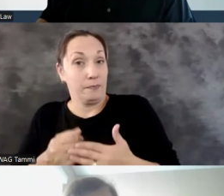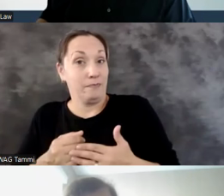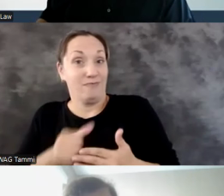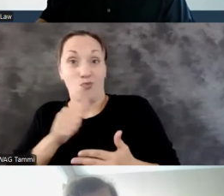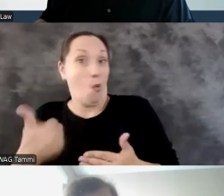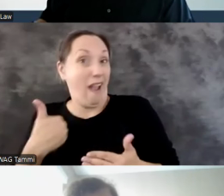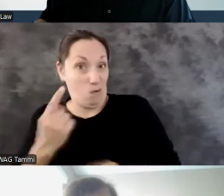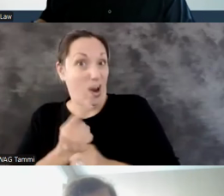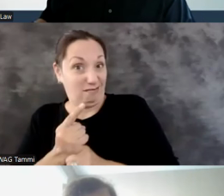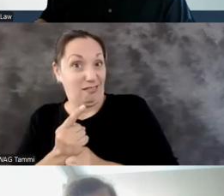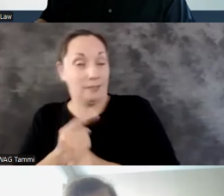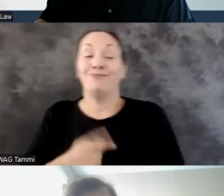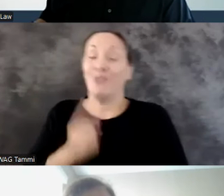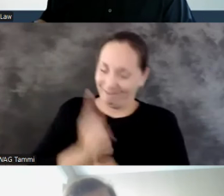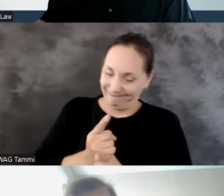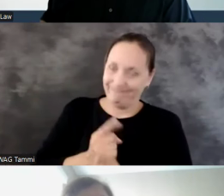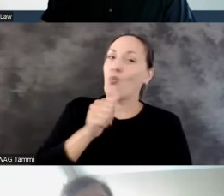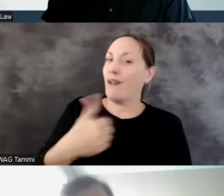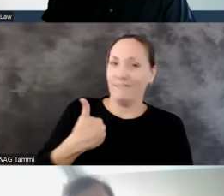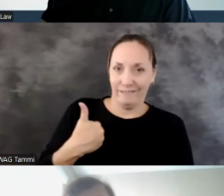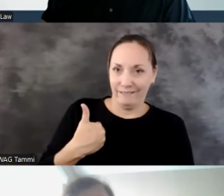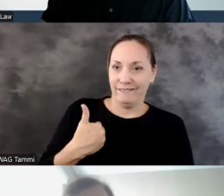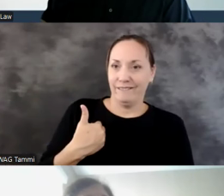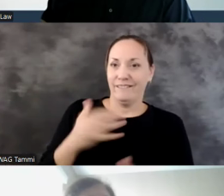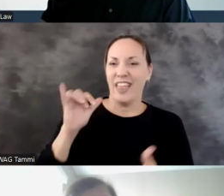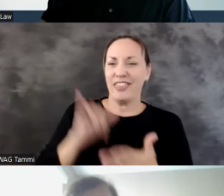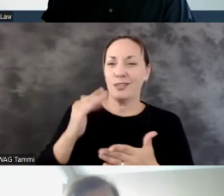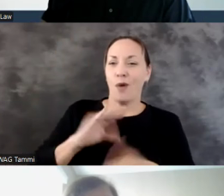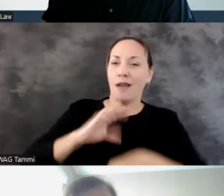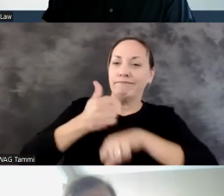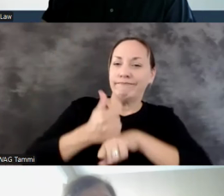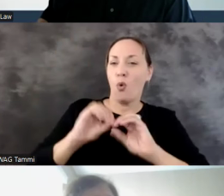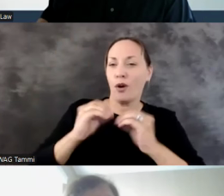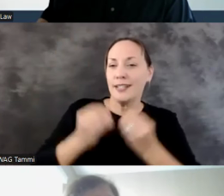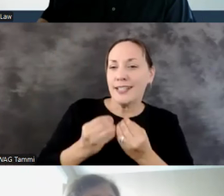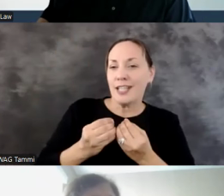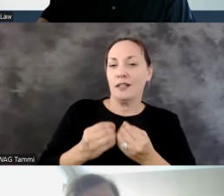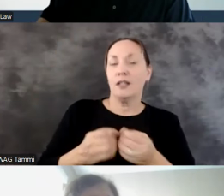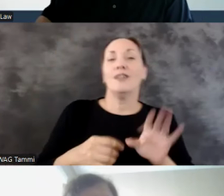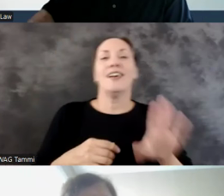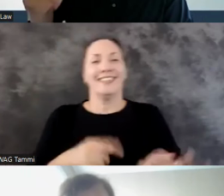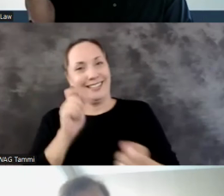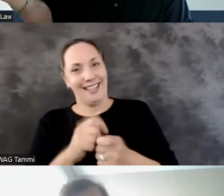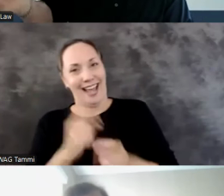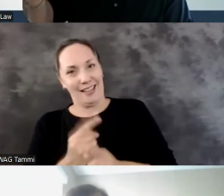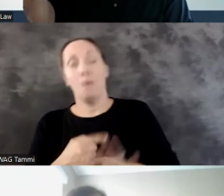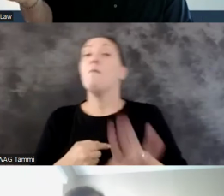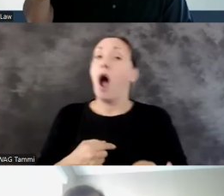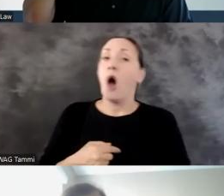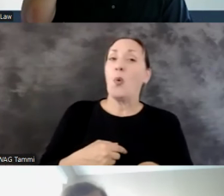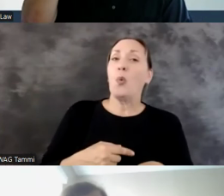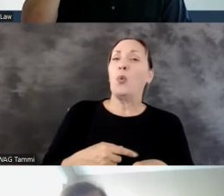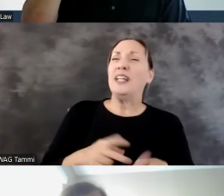non-existent, correct? Non-existent. That's why we formed an organization, in order to create exactly. them. So let's talk about... We did look around to see if